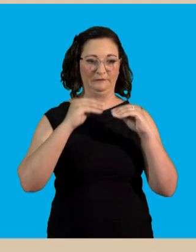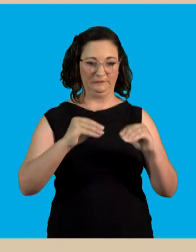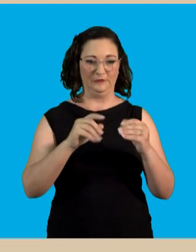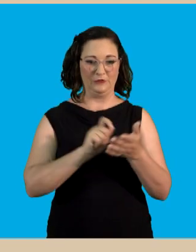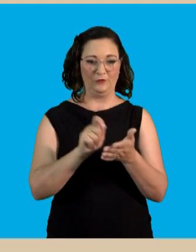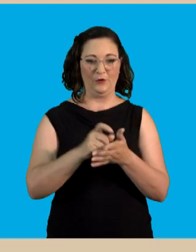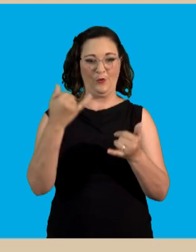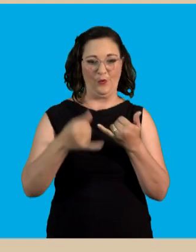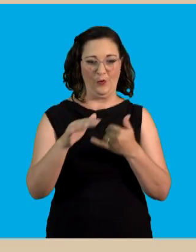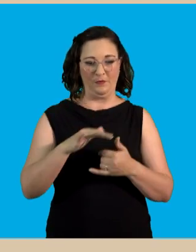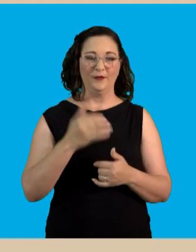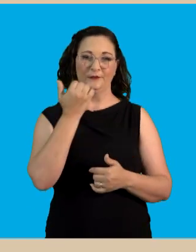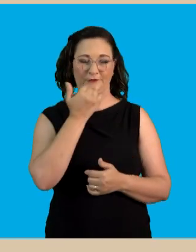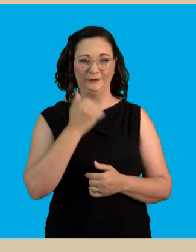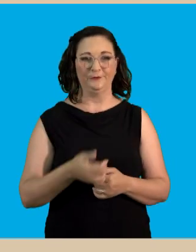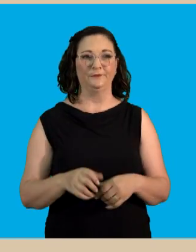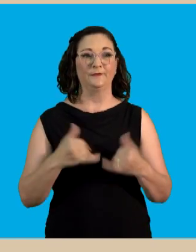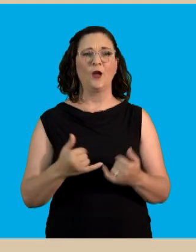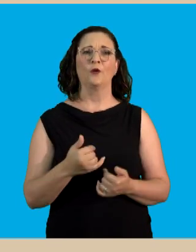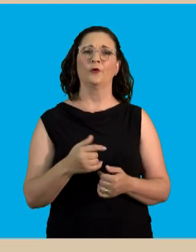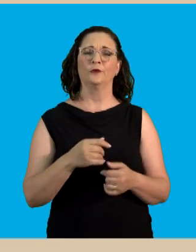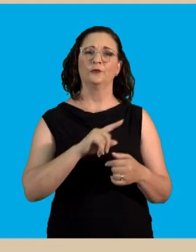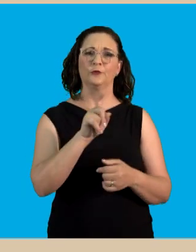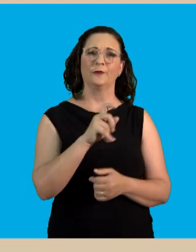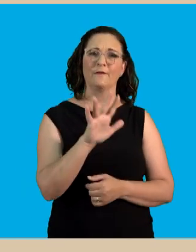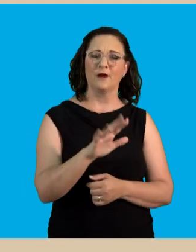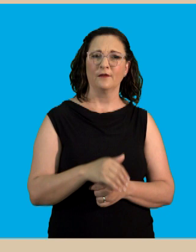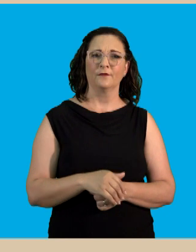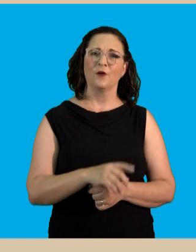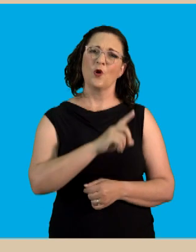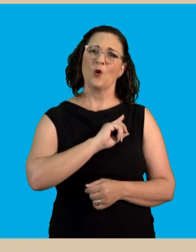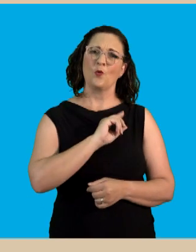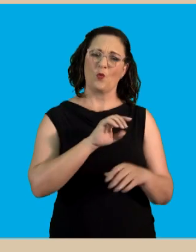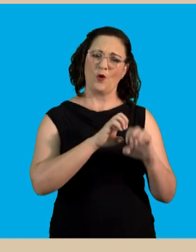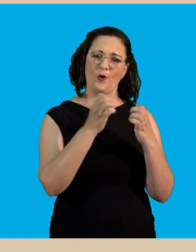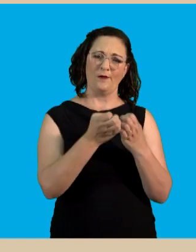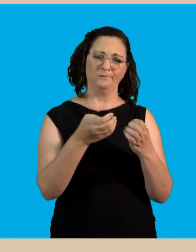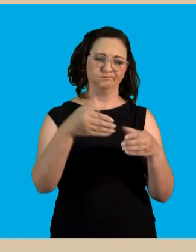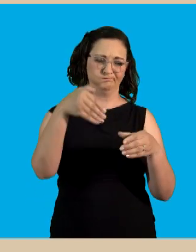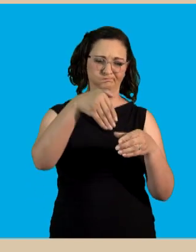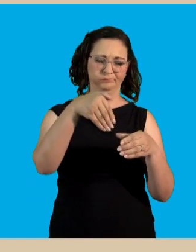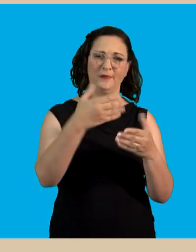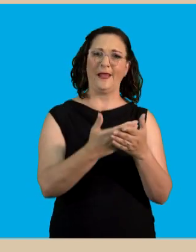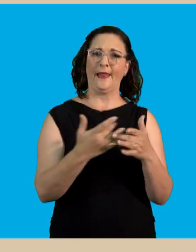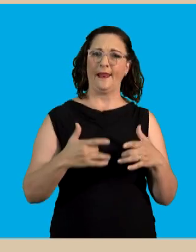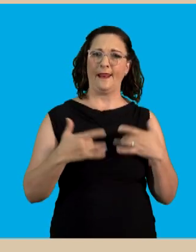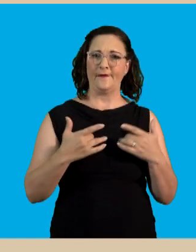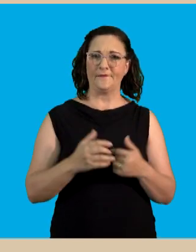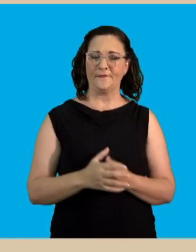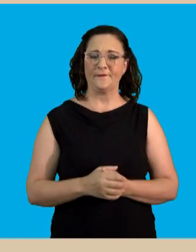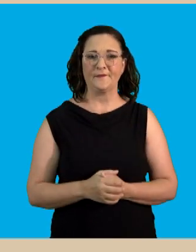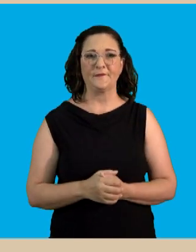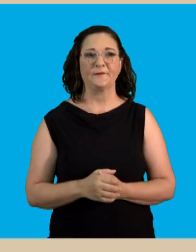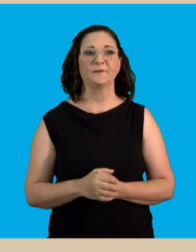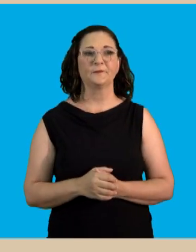All right, sorry about that, guys. Let's move on to question 5, okay? It says, why is planet Earth the only planet that can